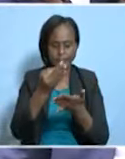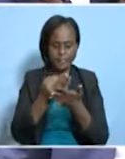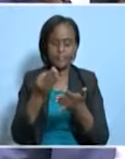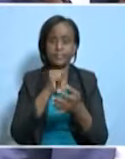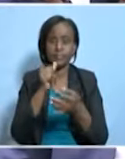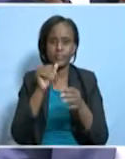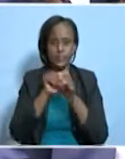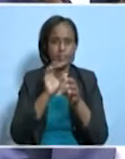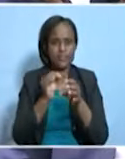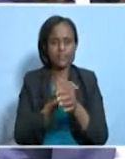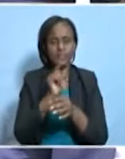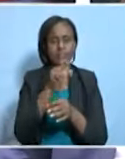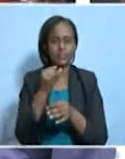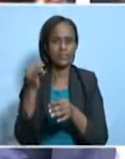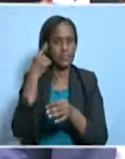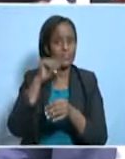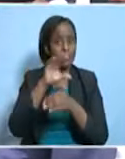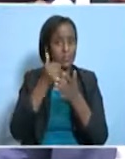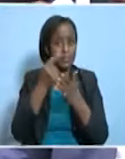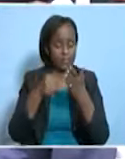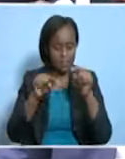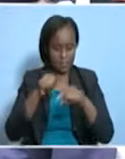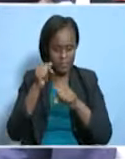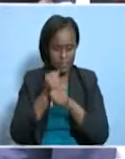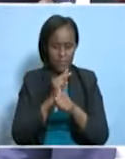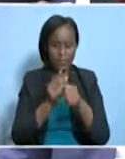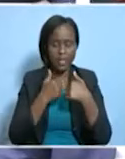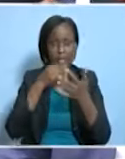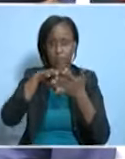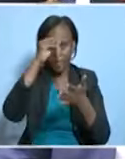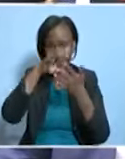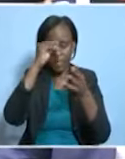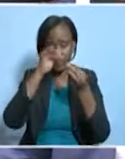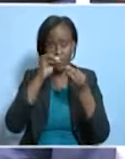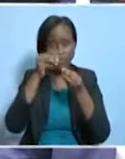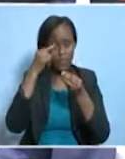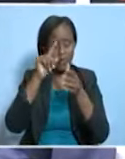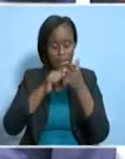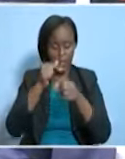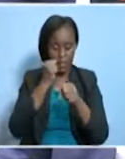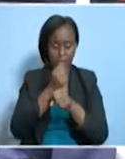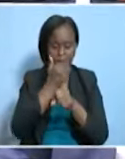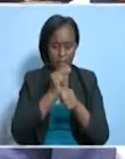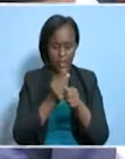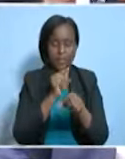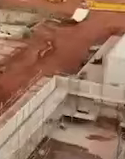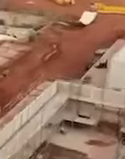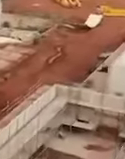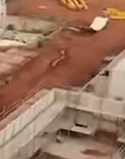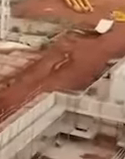of the issues for this year. We have learned lessons. Even for next year, we should do better and